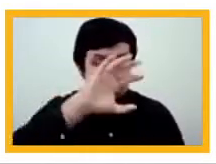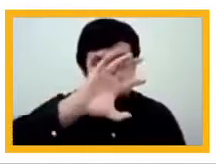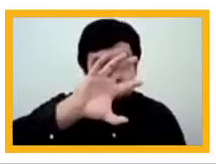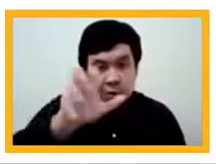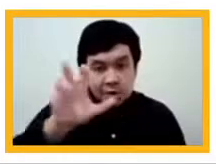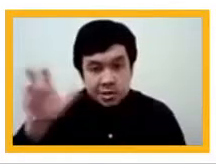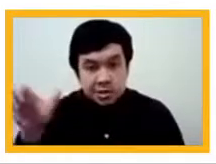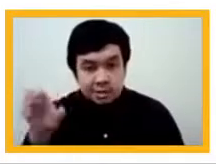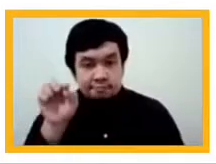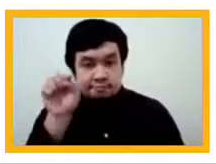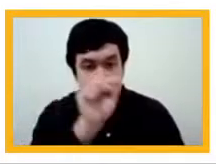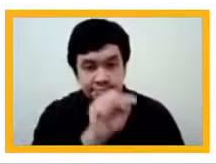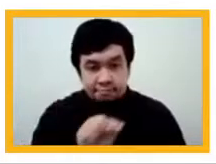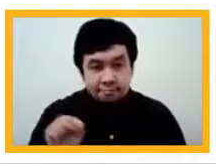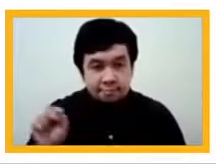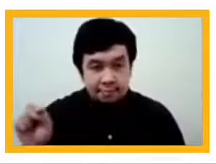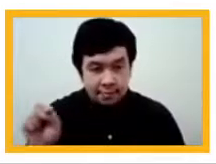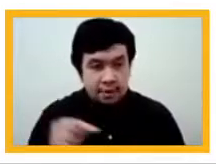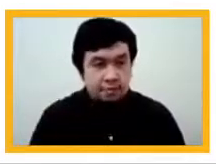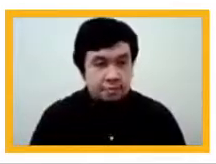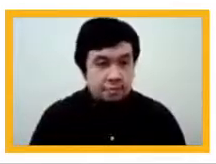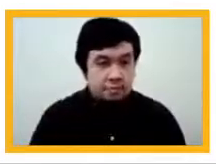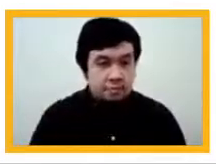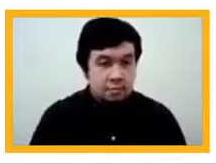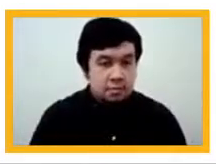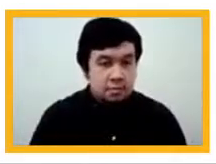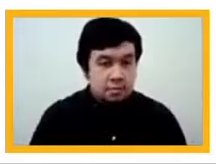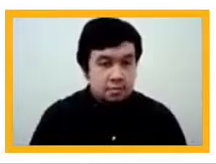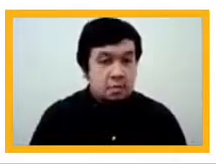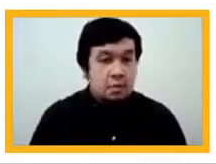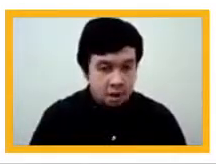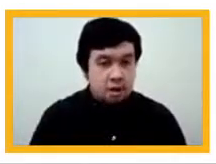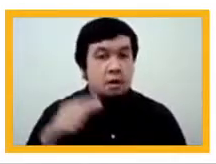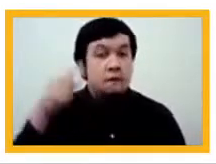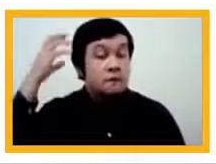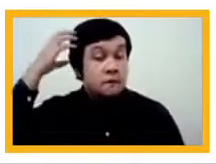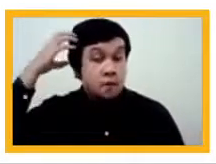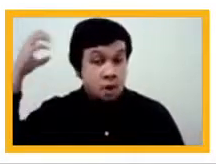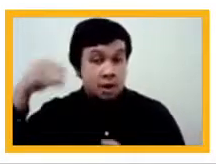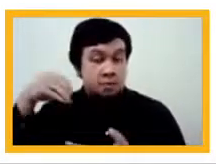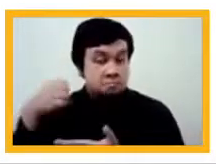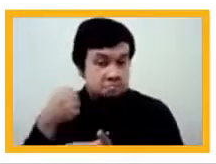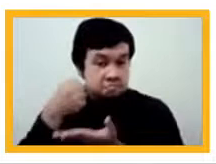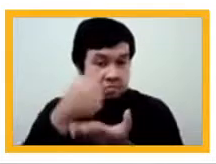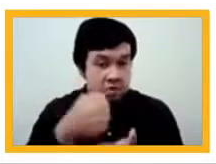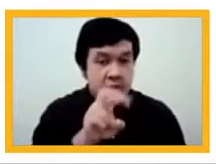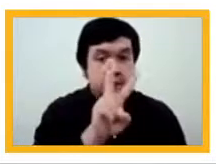government fund each year. And this lasts for 6 years. And